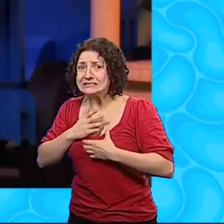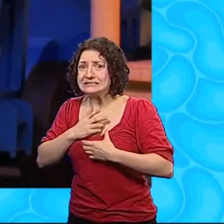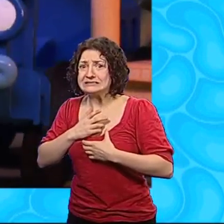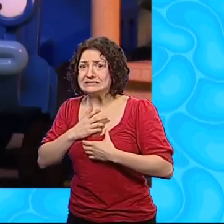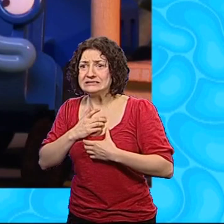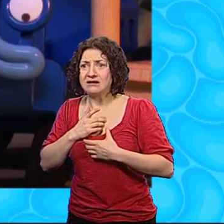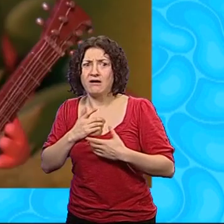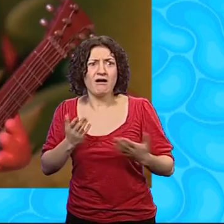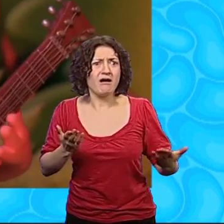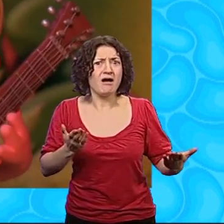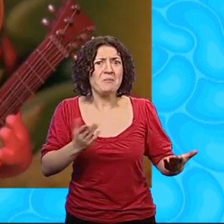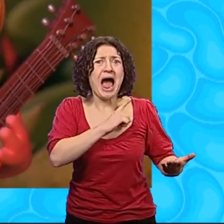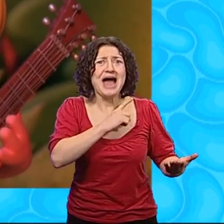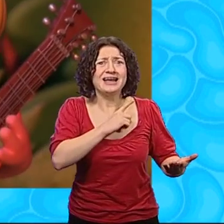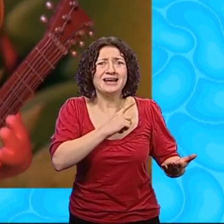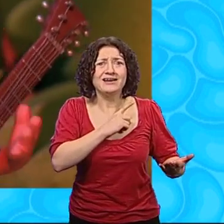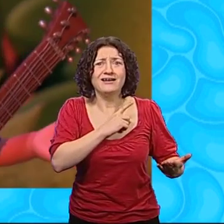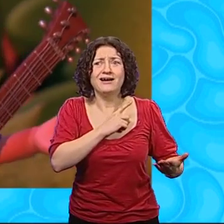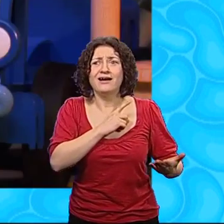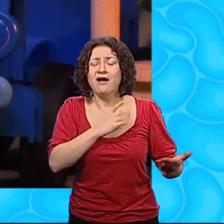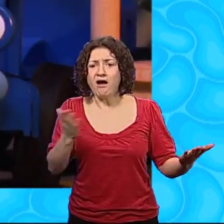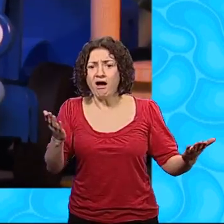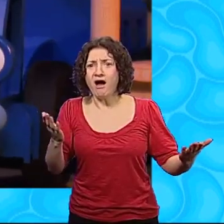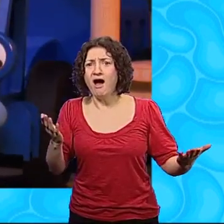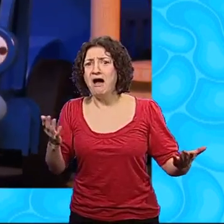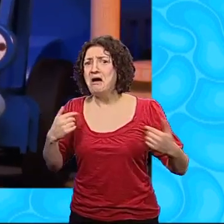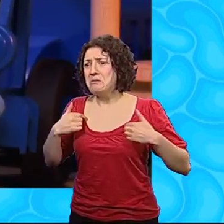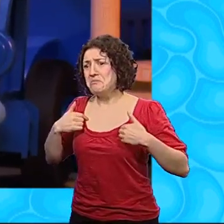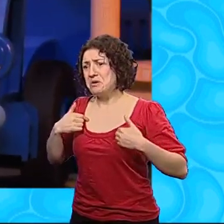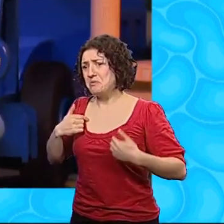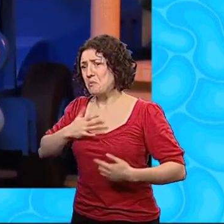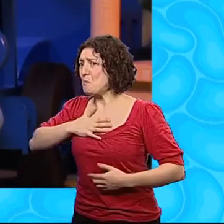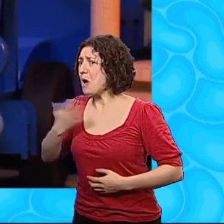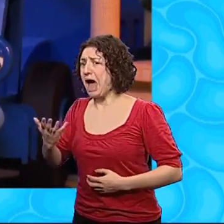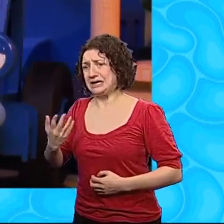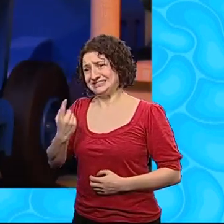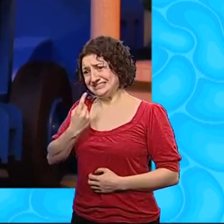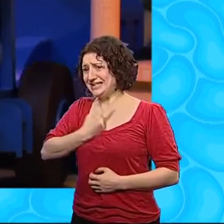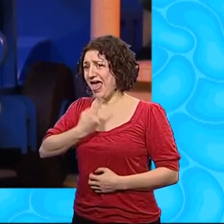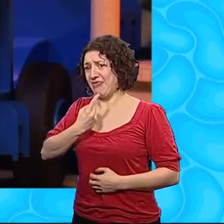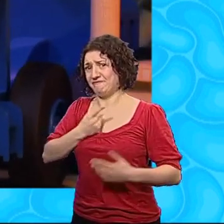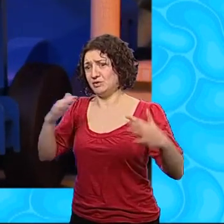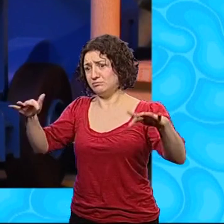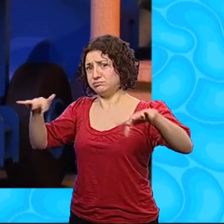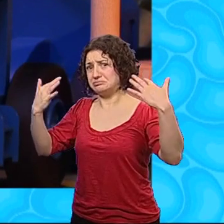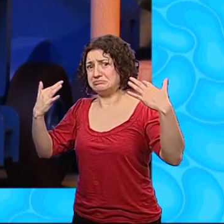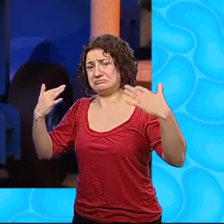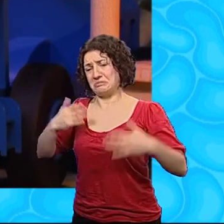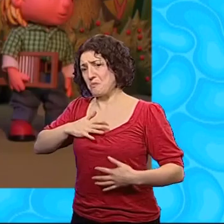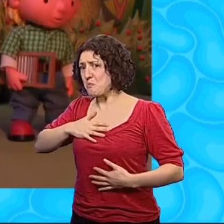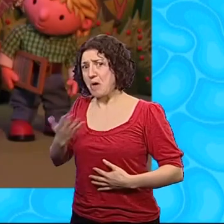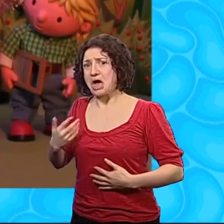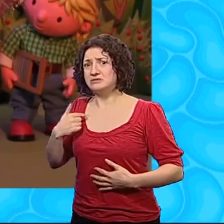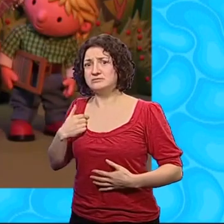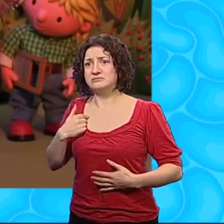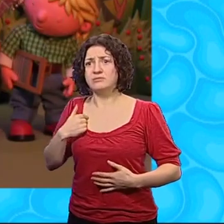I'm scared. Scared? But why? Because I don't want to be the star. I don't want to sing on my own in front of everyone.